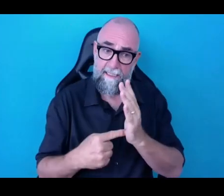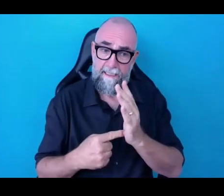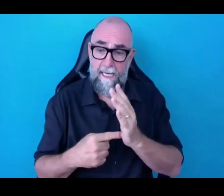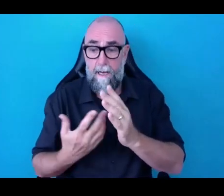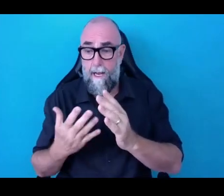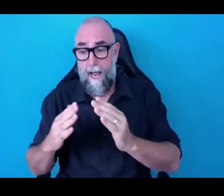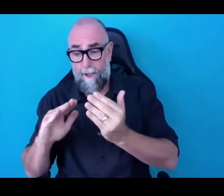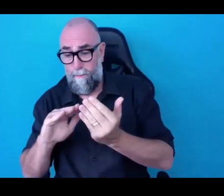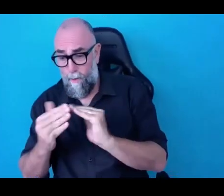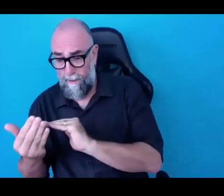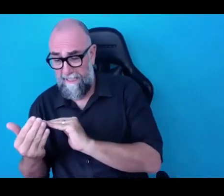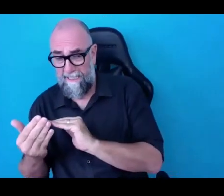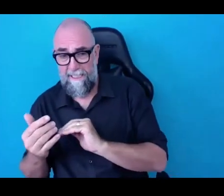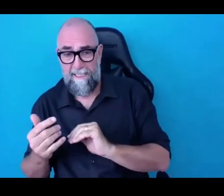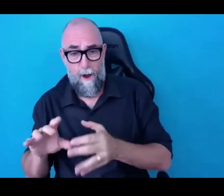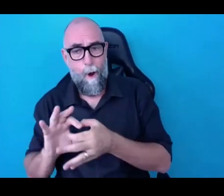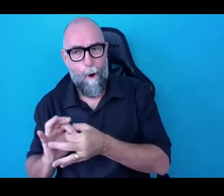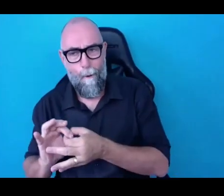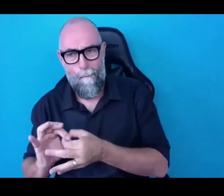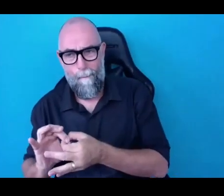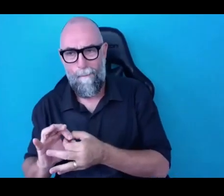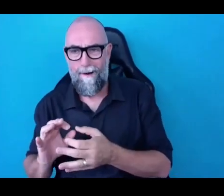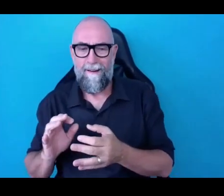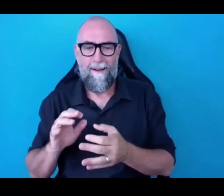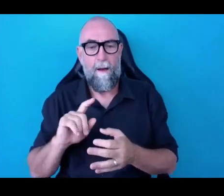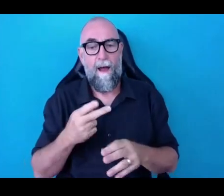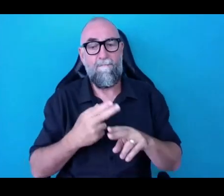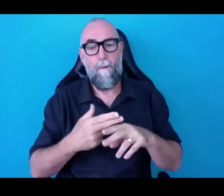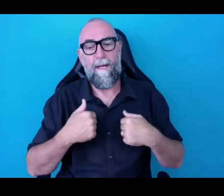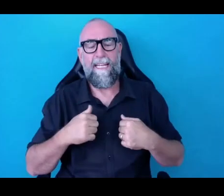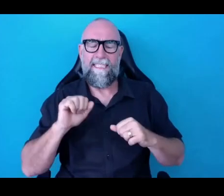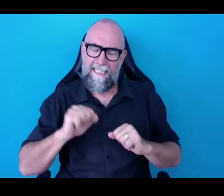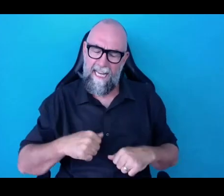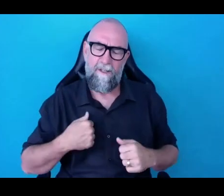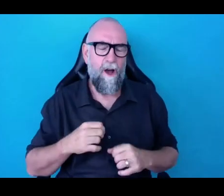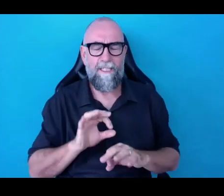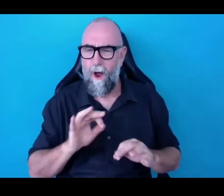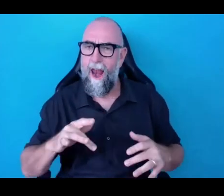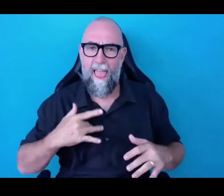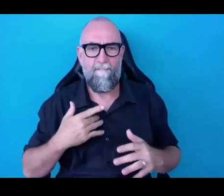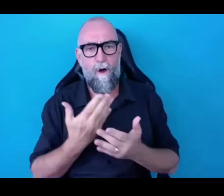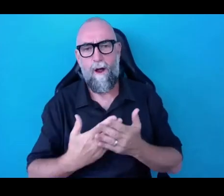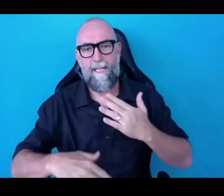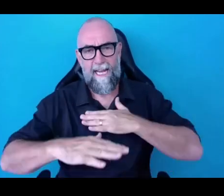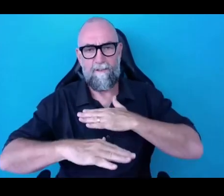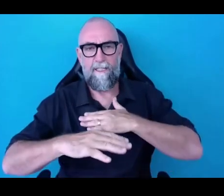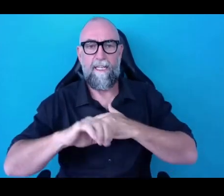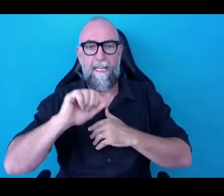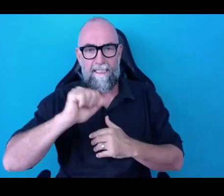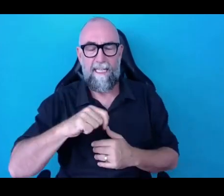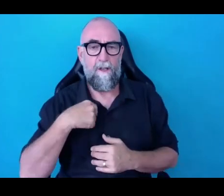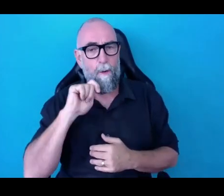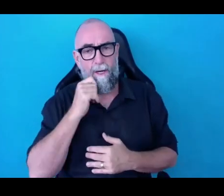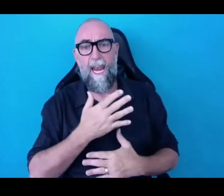story meant, really for me, is about living off country. But of course, there's huge dreams of, wouldn't it be lovely to go fishing every day?